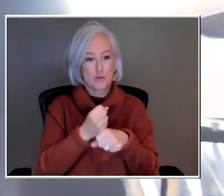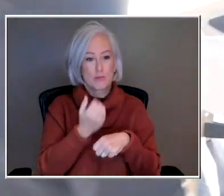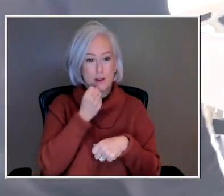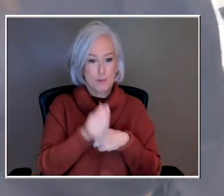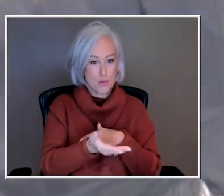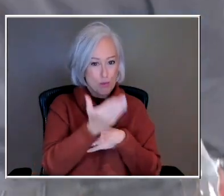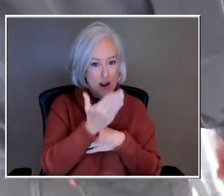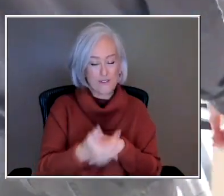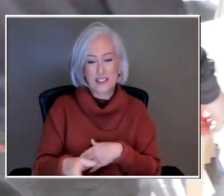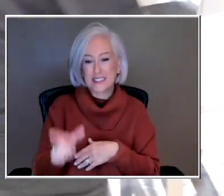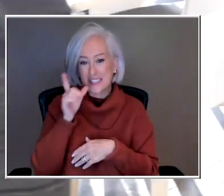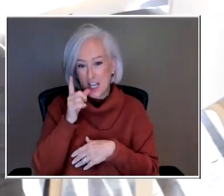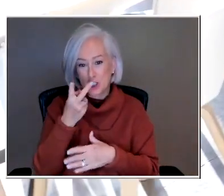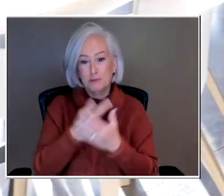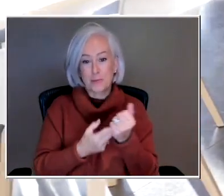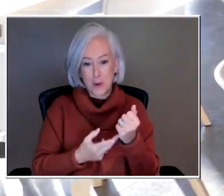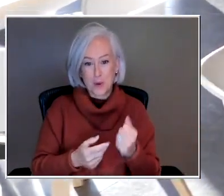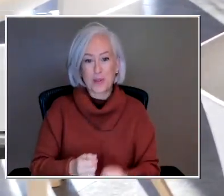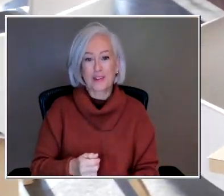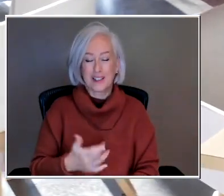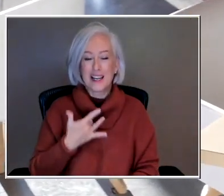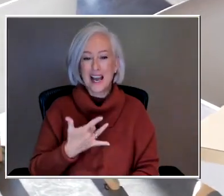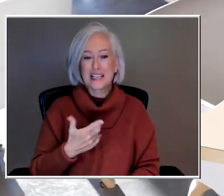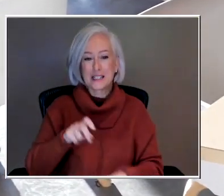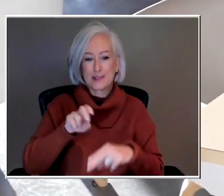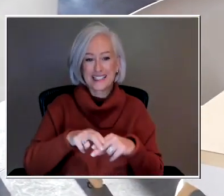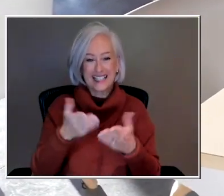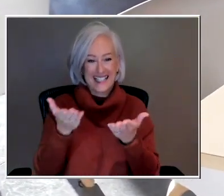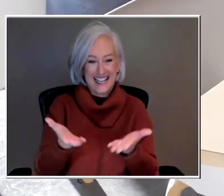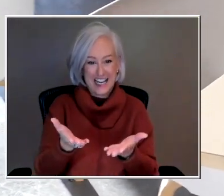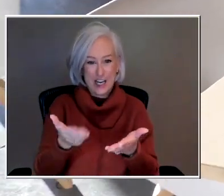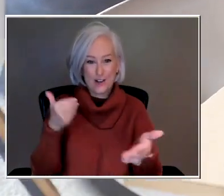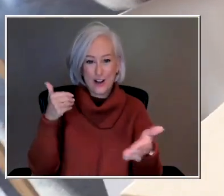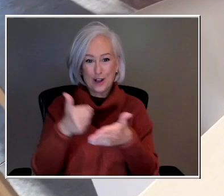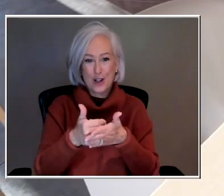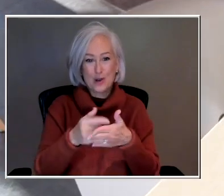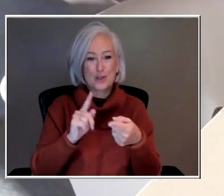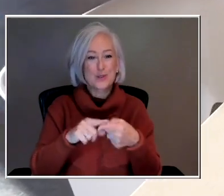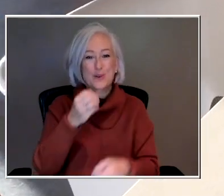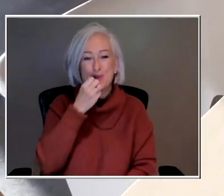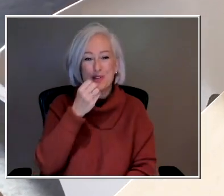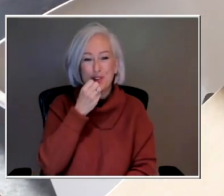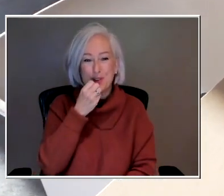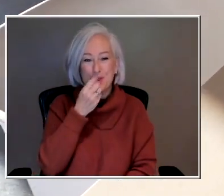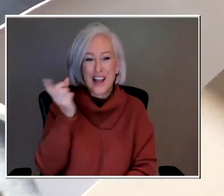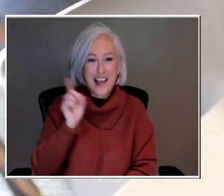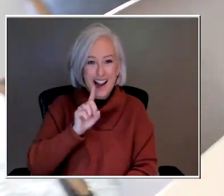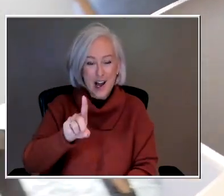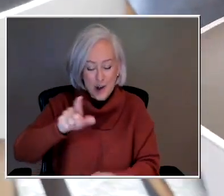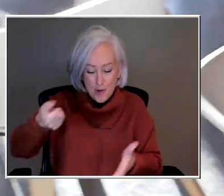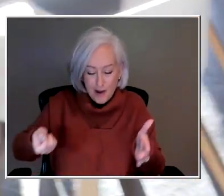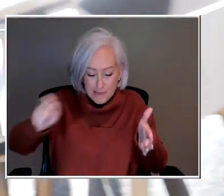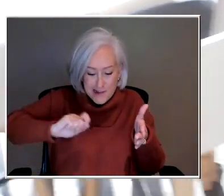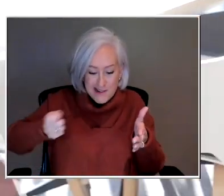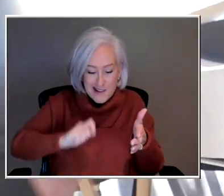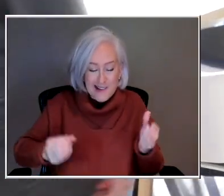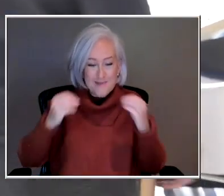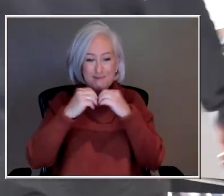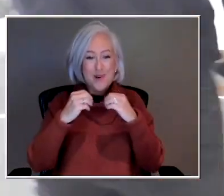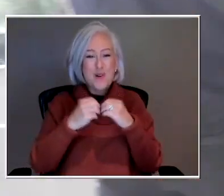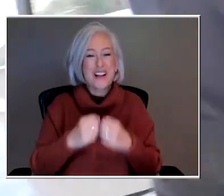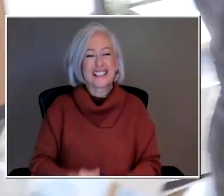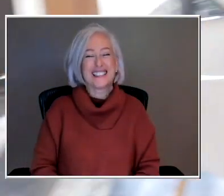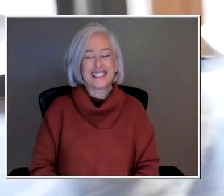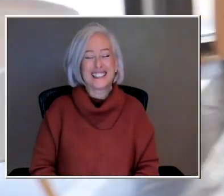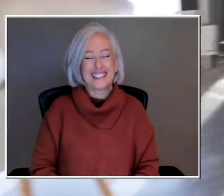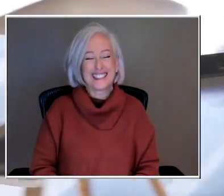Yeah, this is usually where I sit because it's also closest to the food. I go up and get more. But still, you get to see,